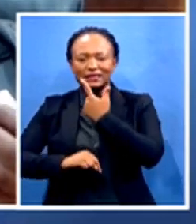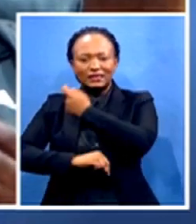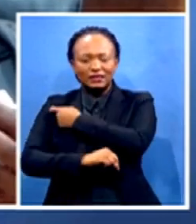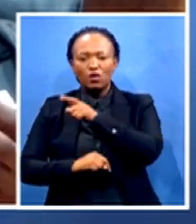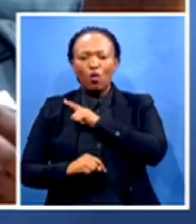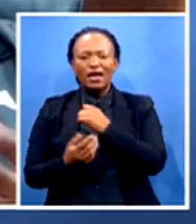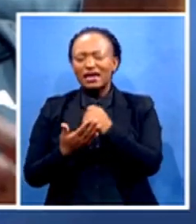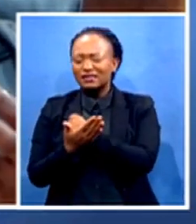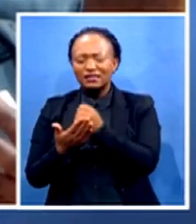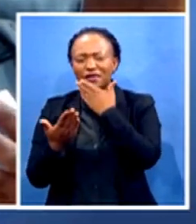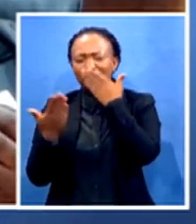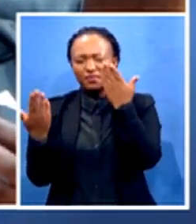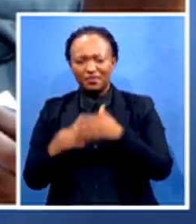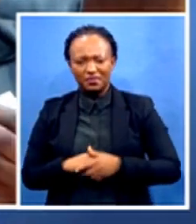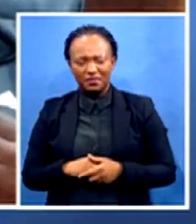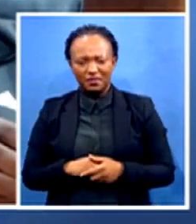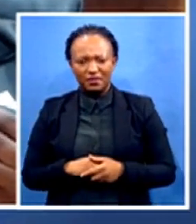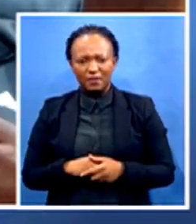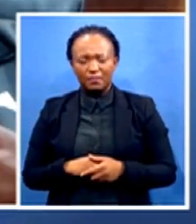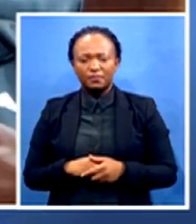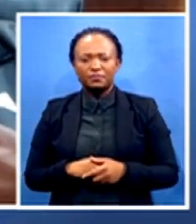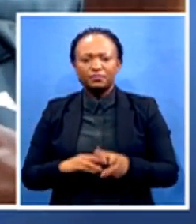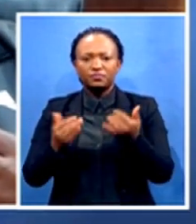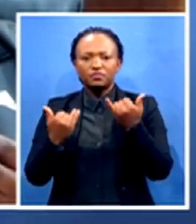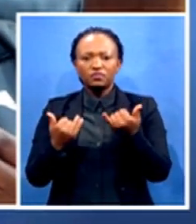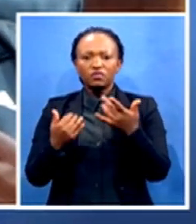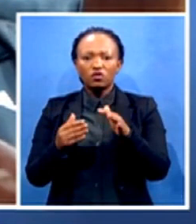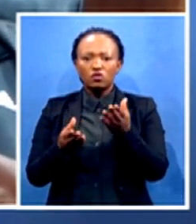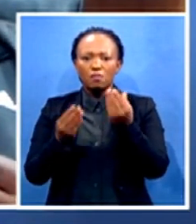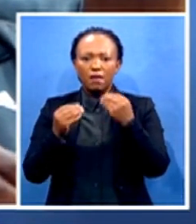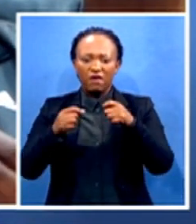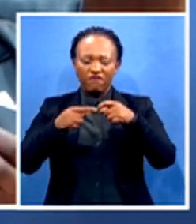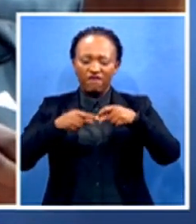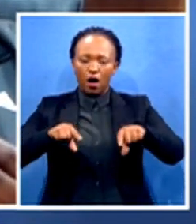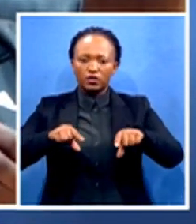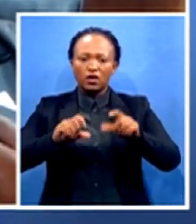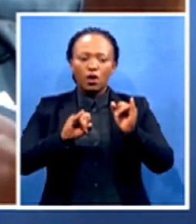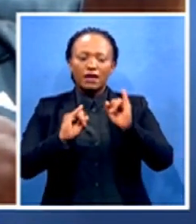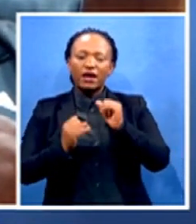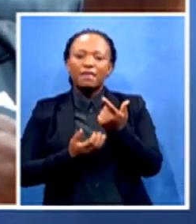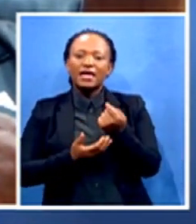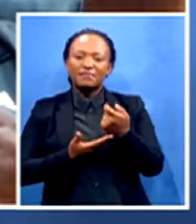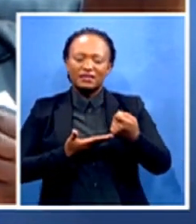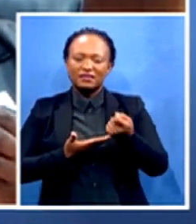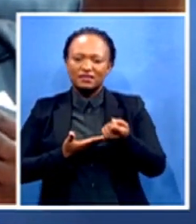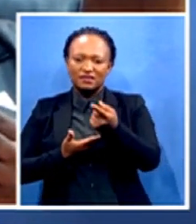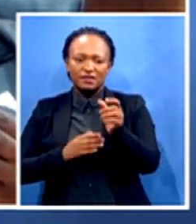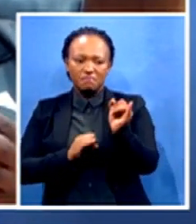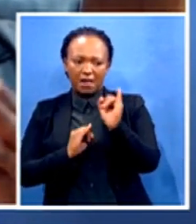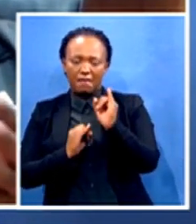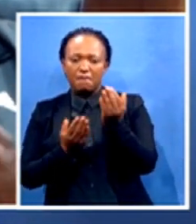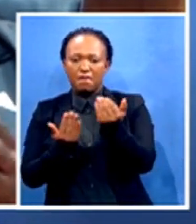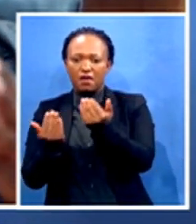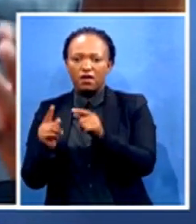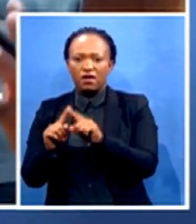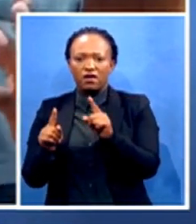registering, you get a voucher, you're invited by SMS. Some of them, they think by registering only is enough to go to the queue, which is